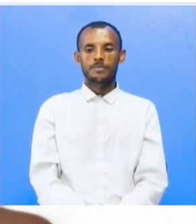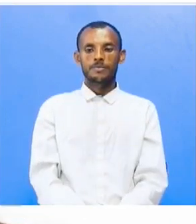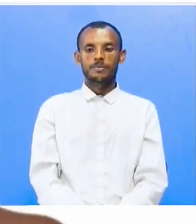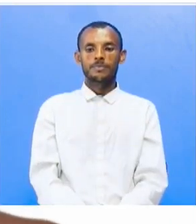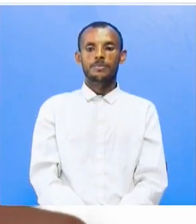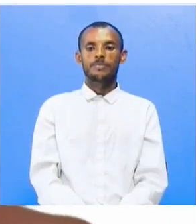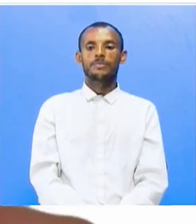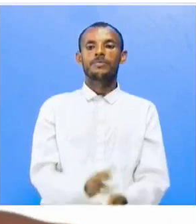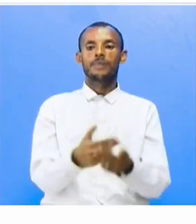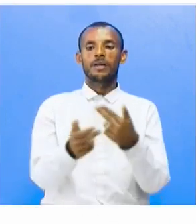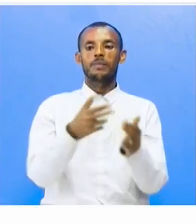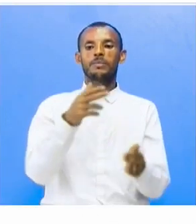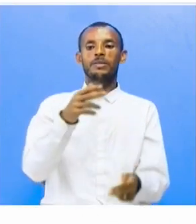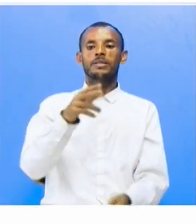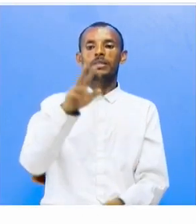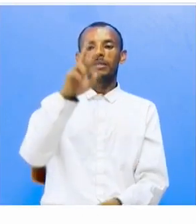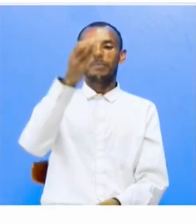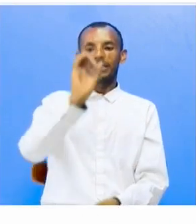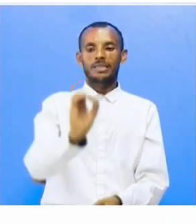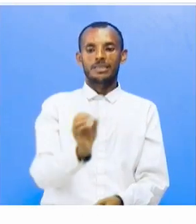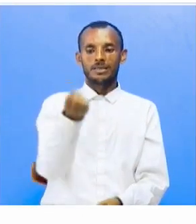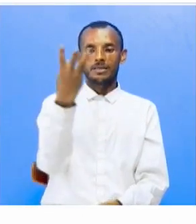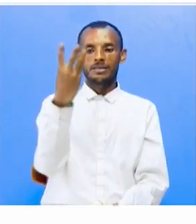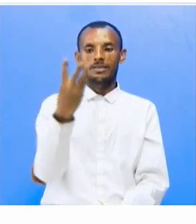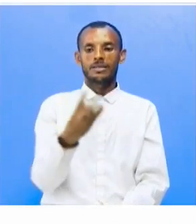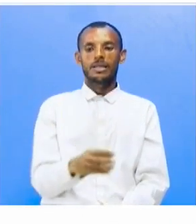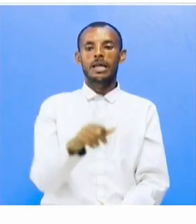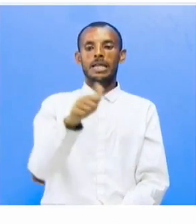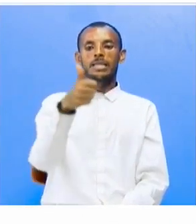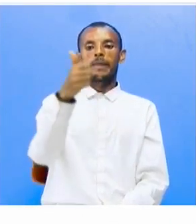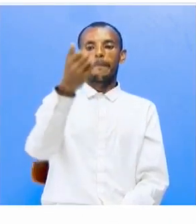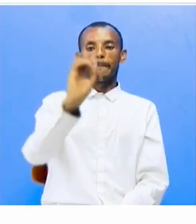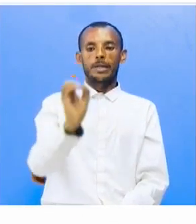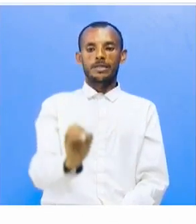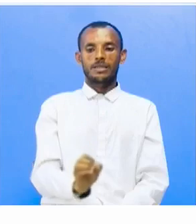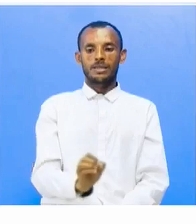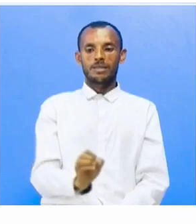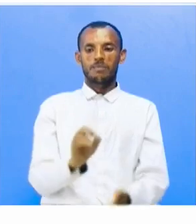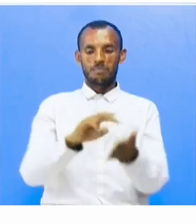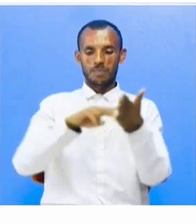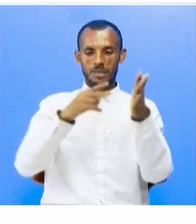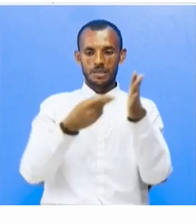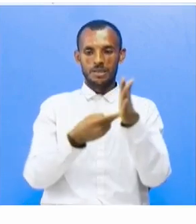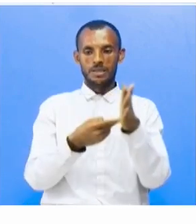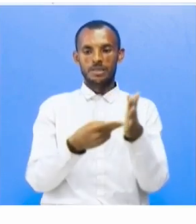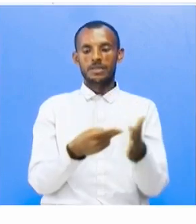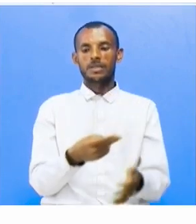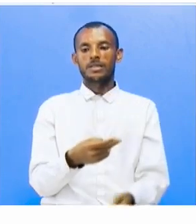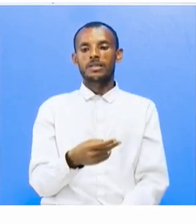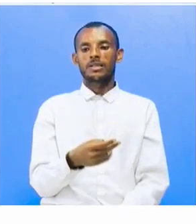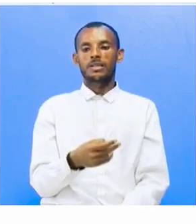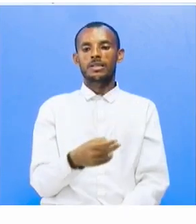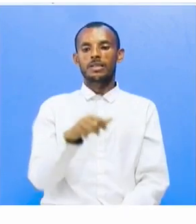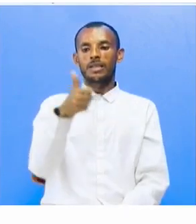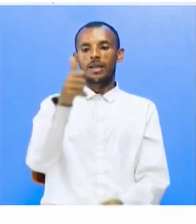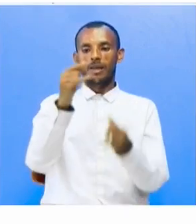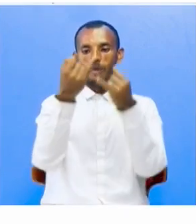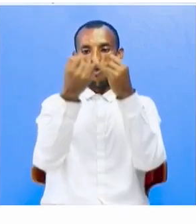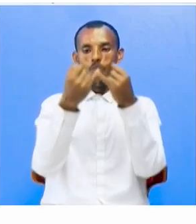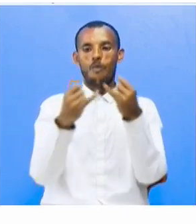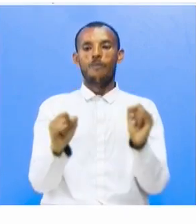times the interest rate is 10%. So here 10